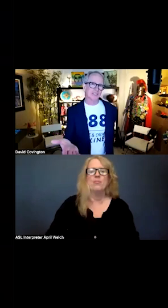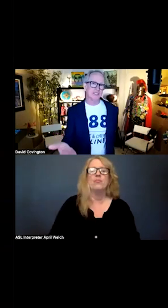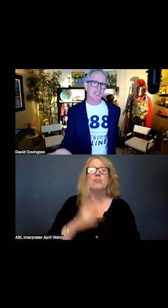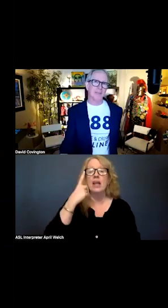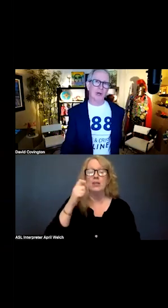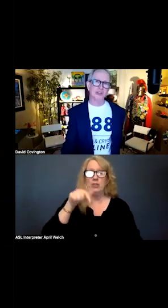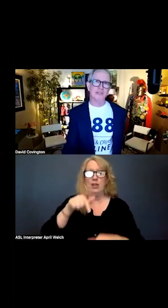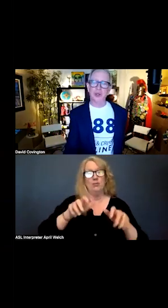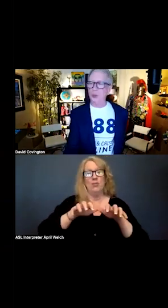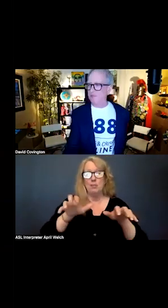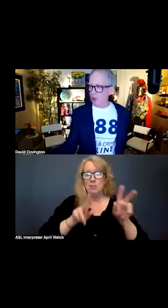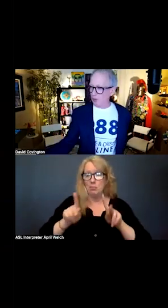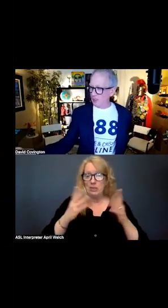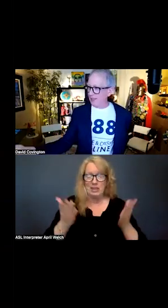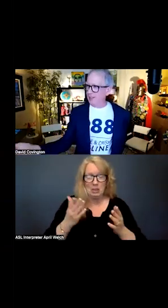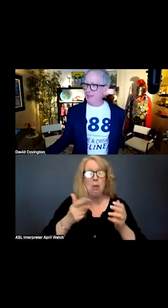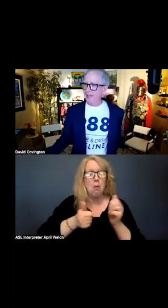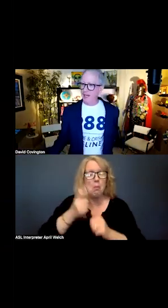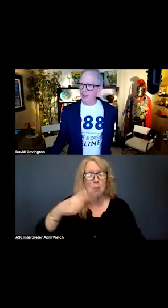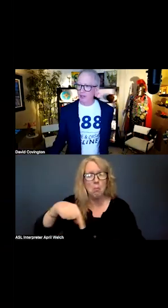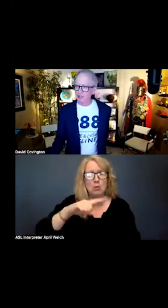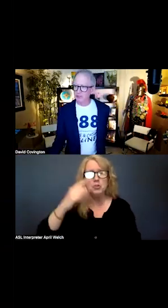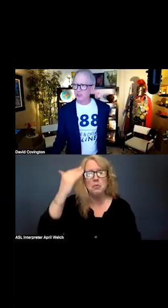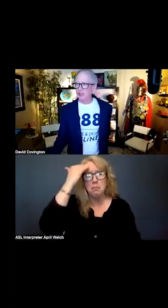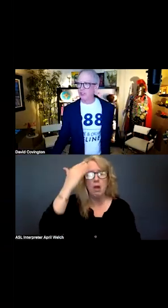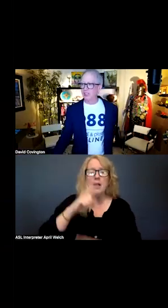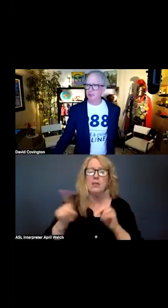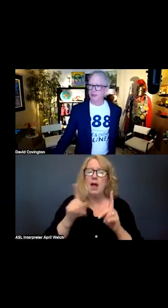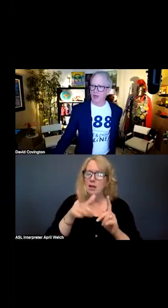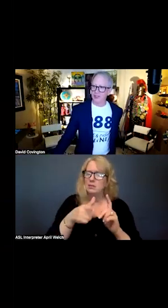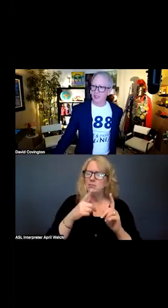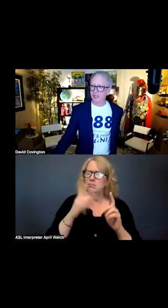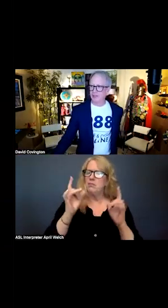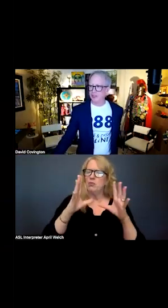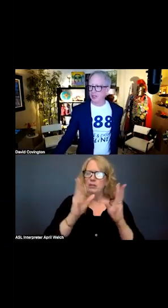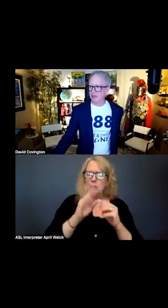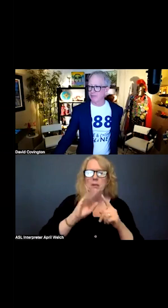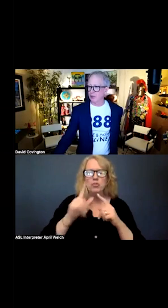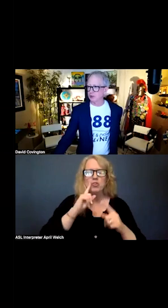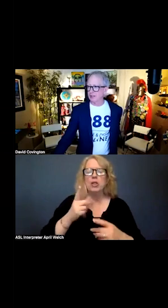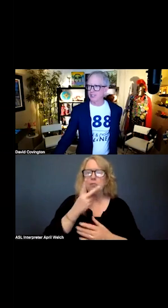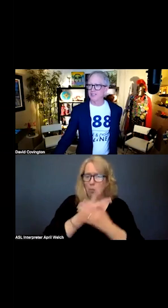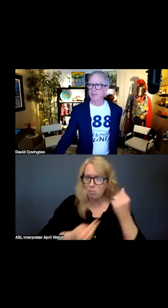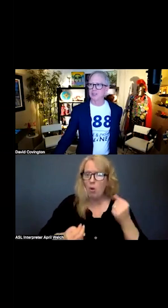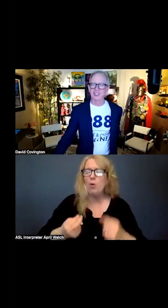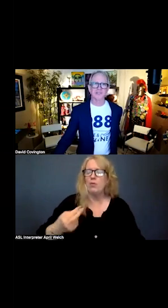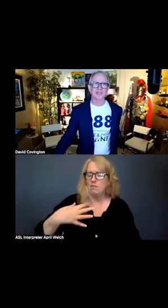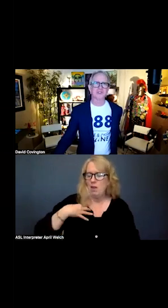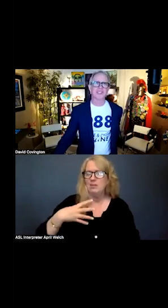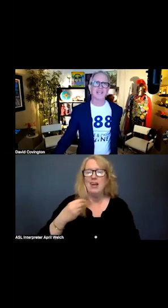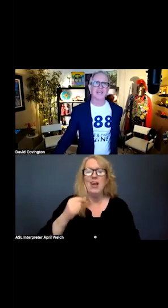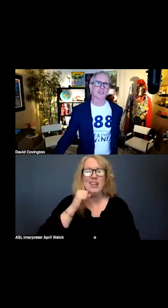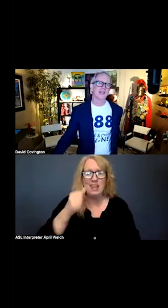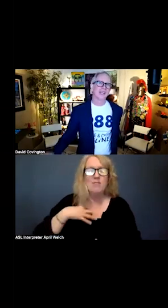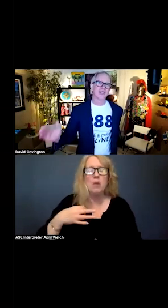of the Crisis Jam, most of you felt like crisis facilities should take both voluntary and involuntary referrals. About 70% of you